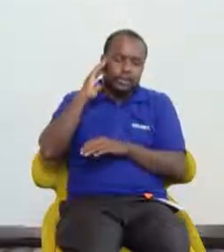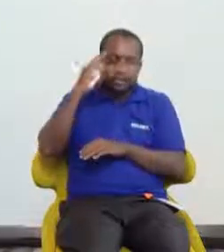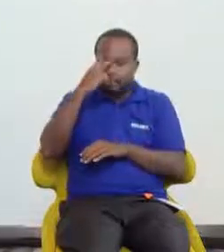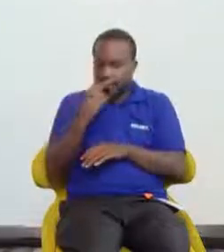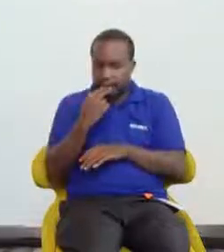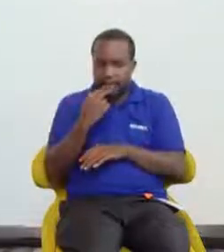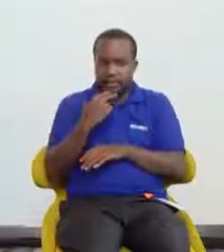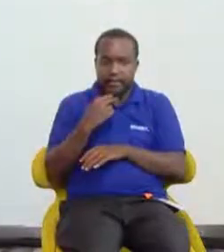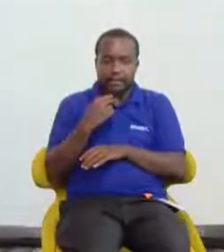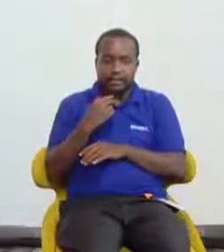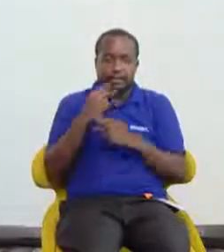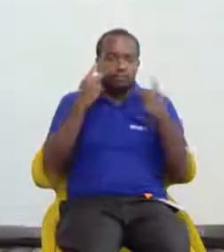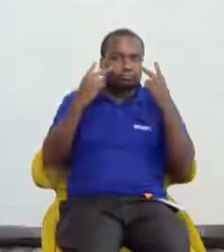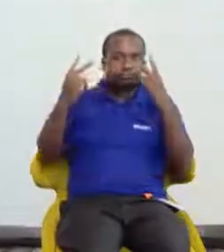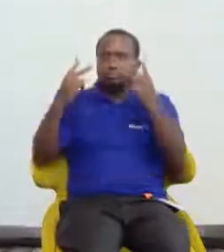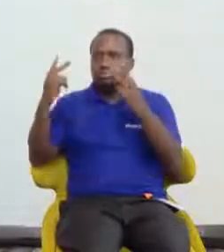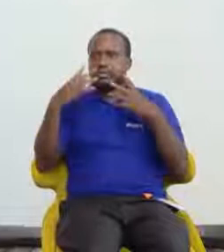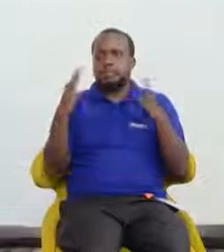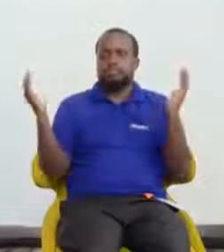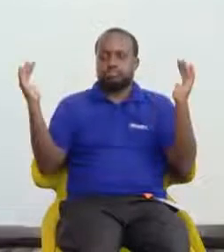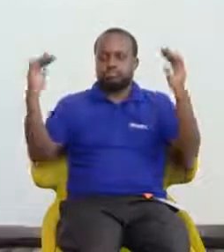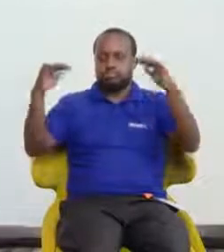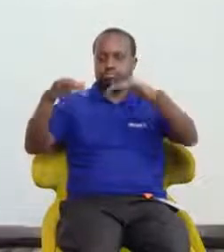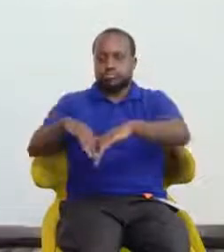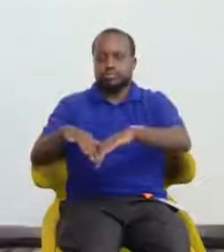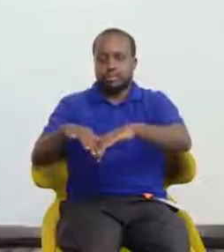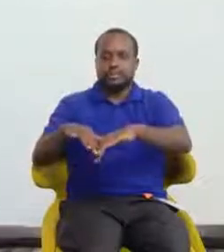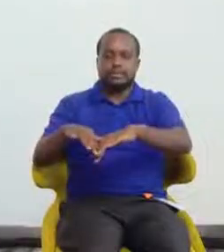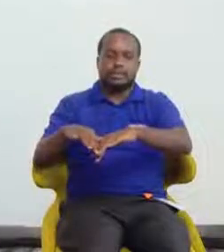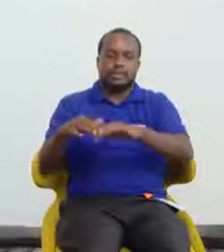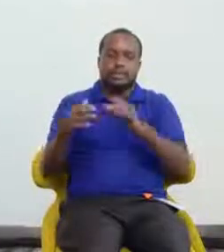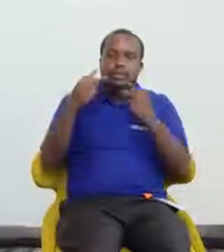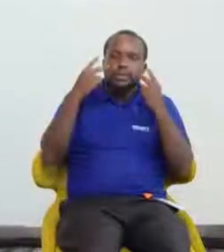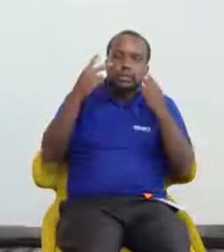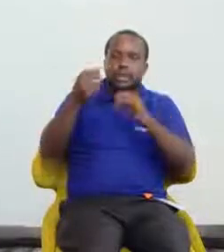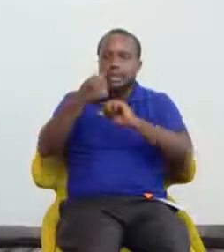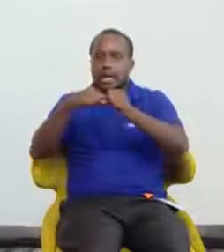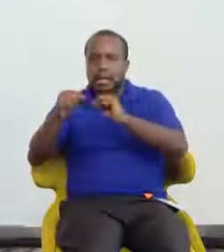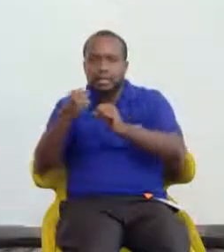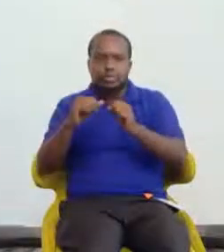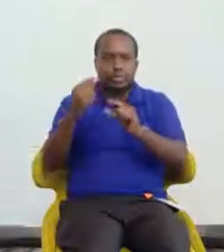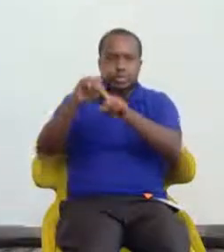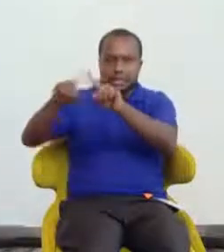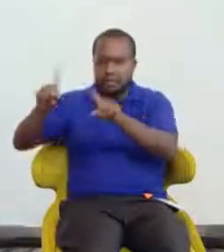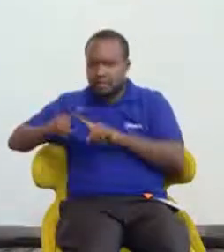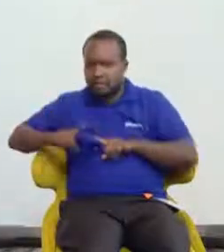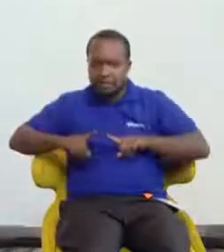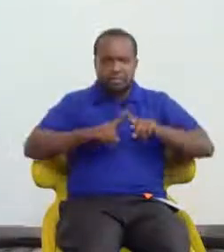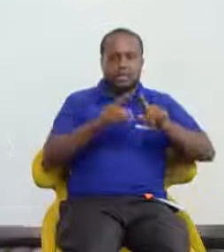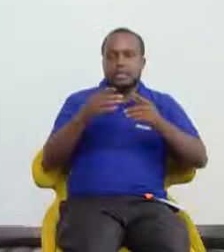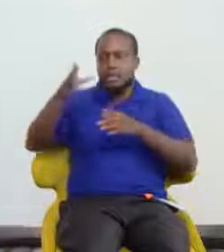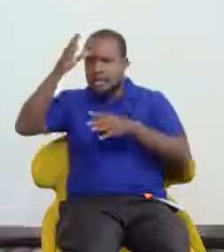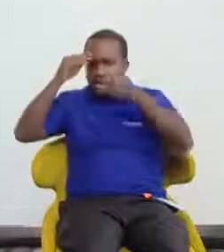So different players around the globe came together. We were able to see what people are doing and what we can learn and share from each